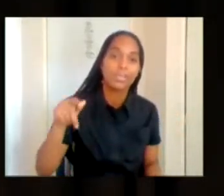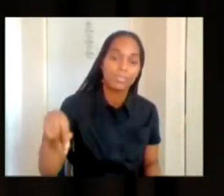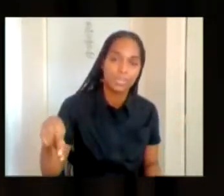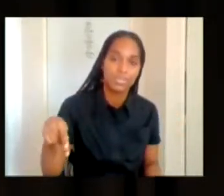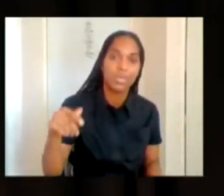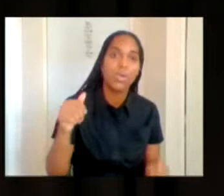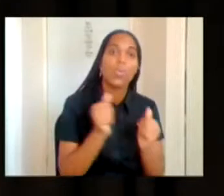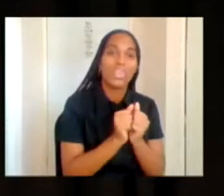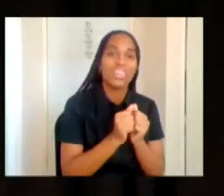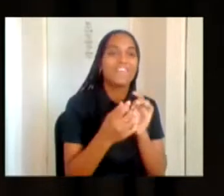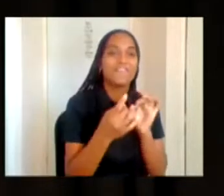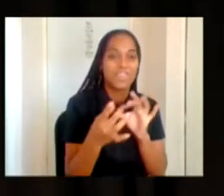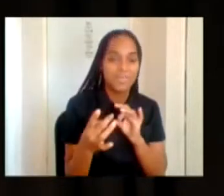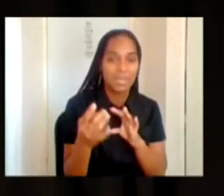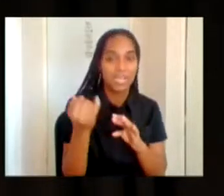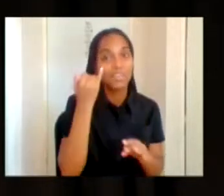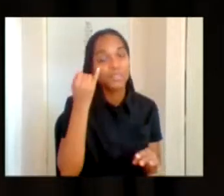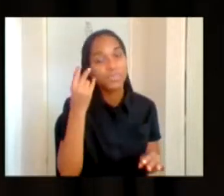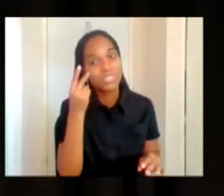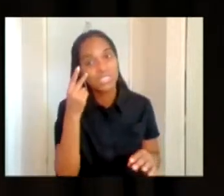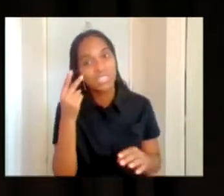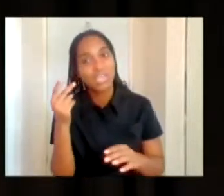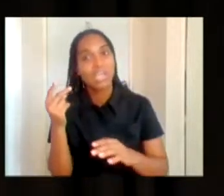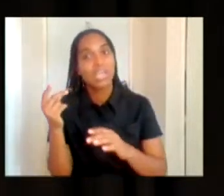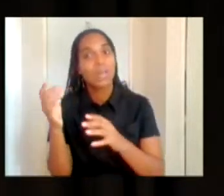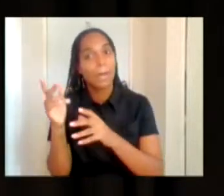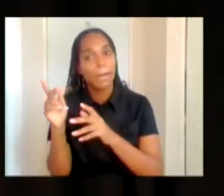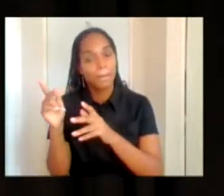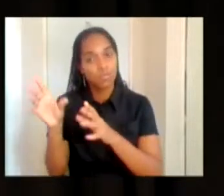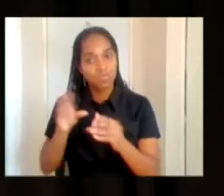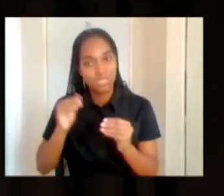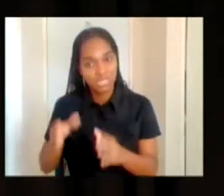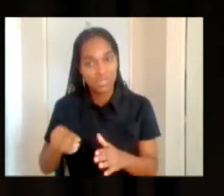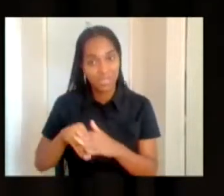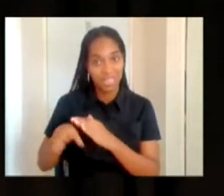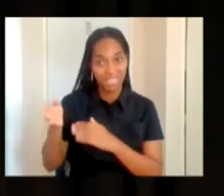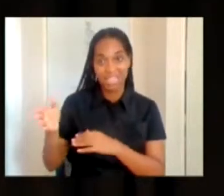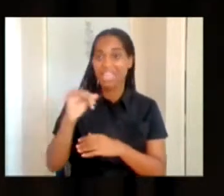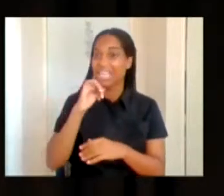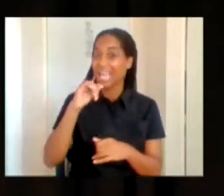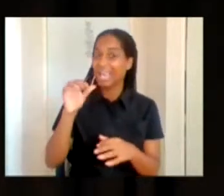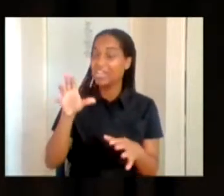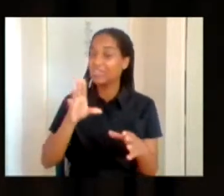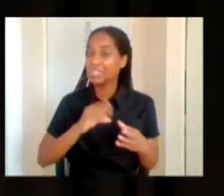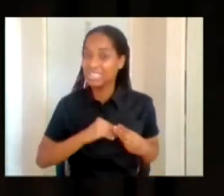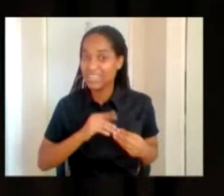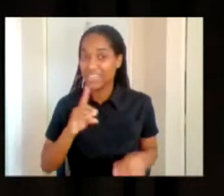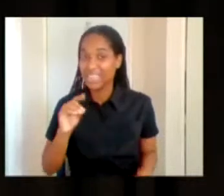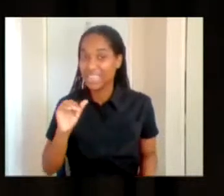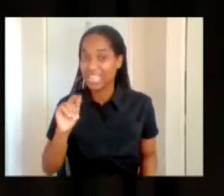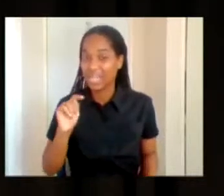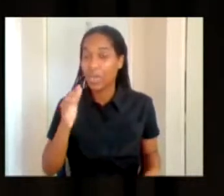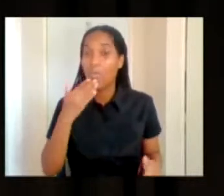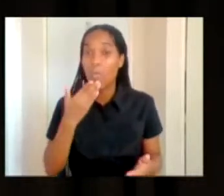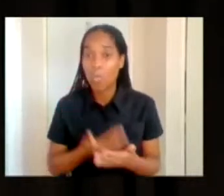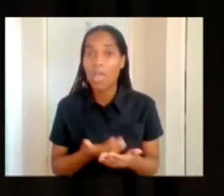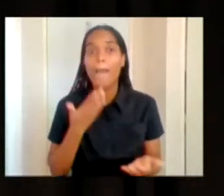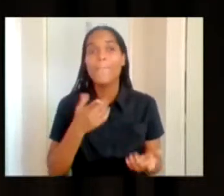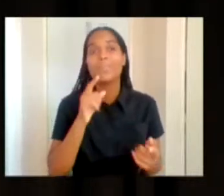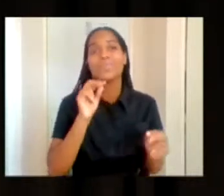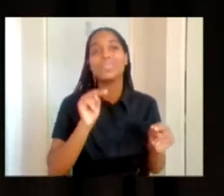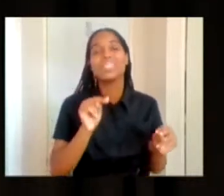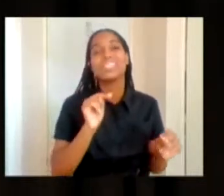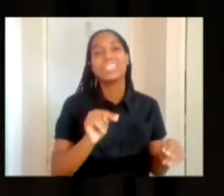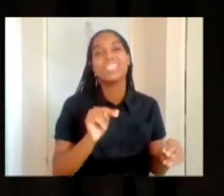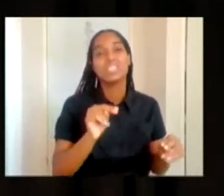feedback. So if you see receivers in the field that aren't being able to receive the data well, perhaps you need to adjust the mod code in